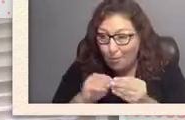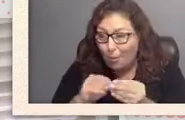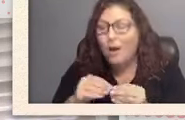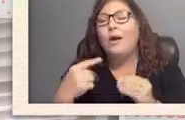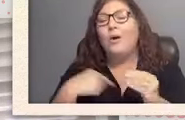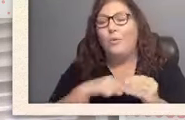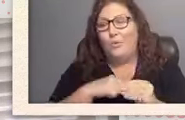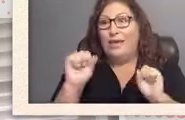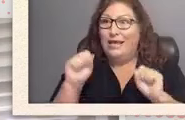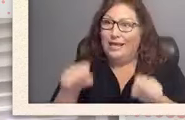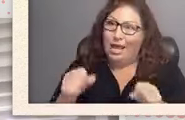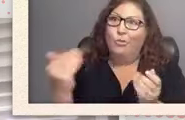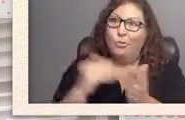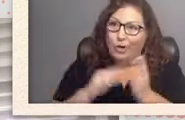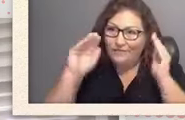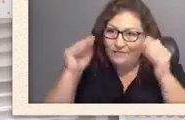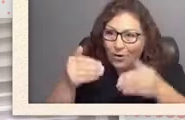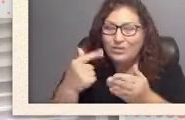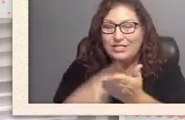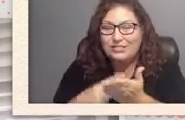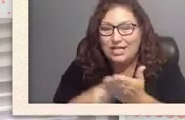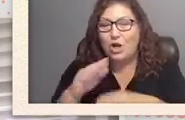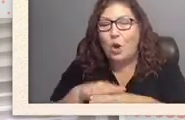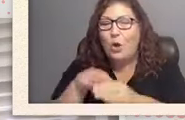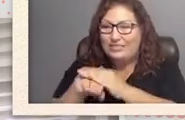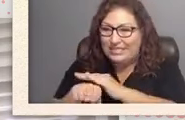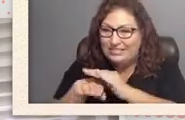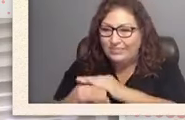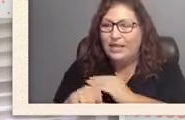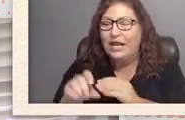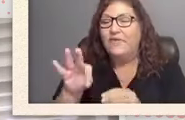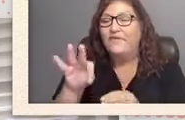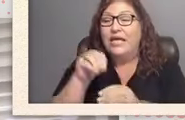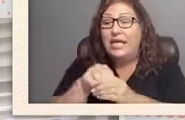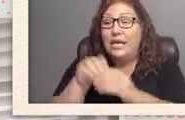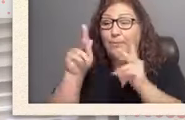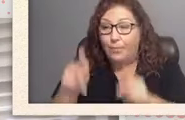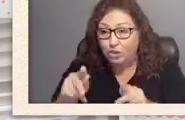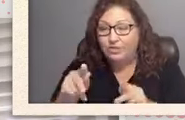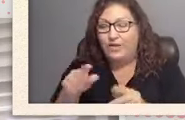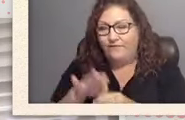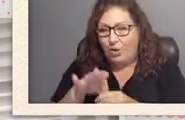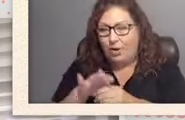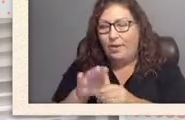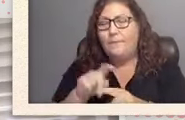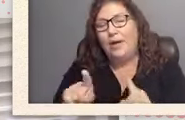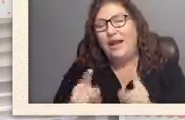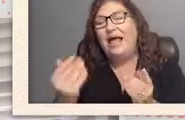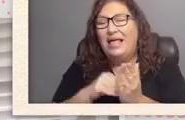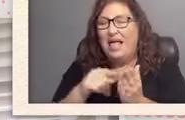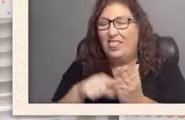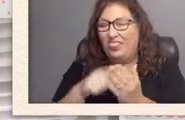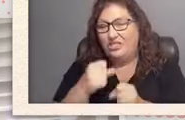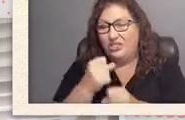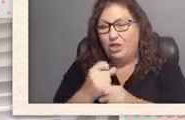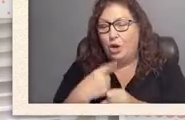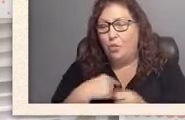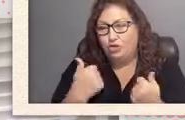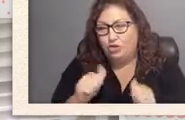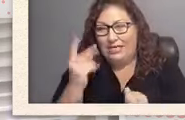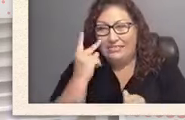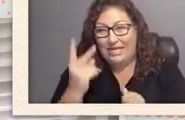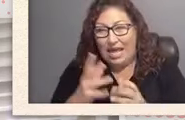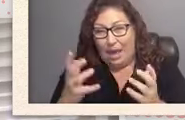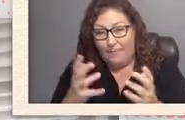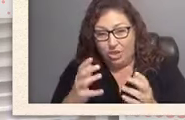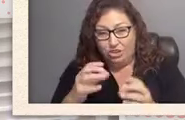refocus the discussion on accessibility of in-person voting. But again, this year, we're trying to see how much of that in-person